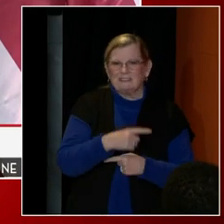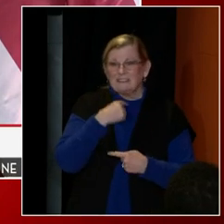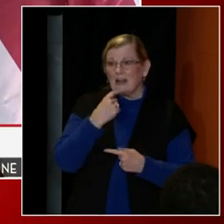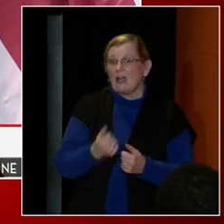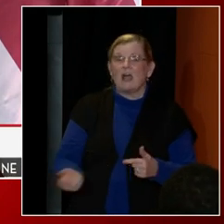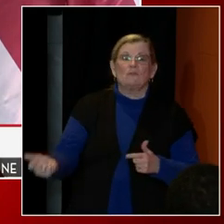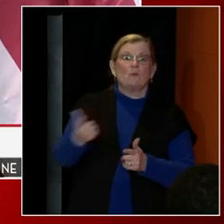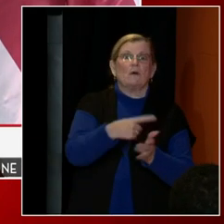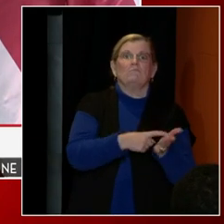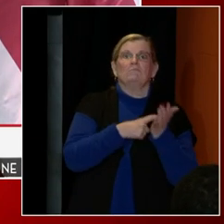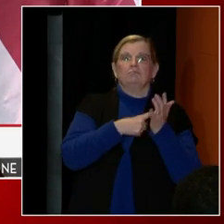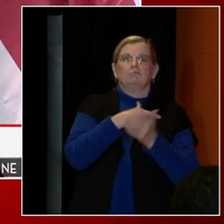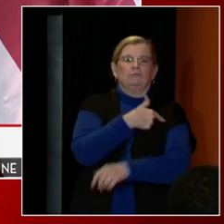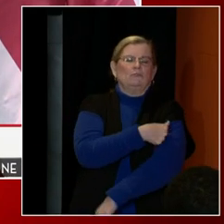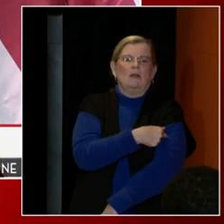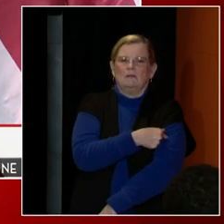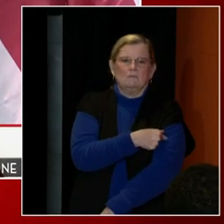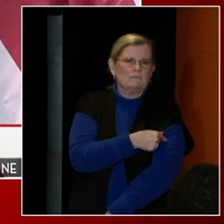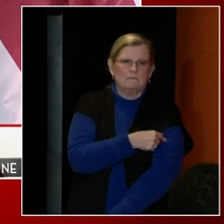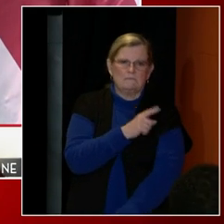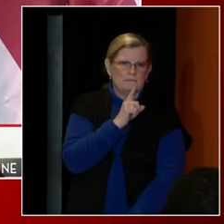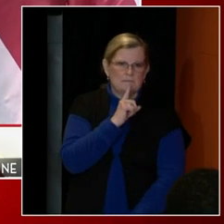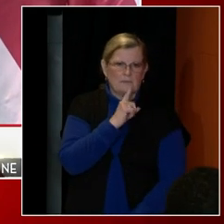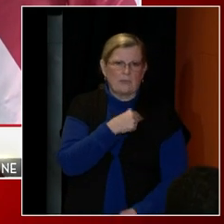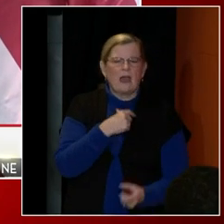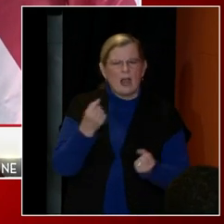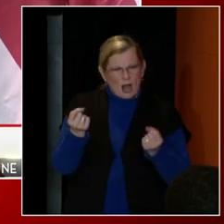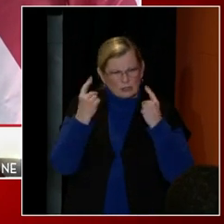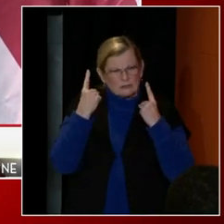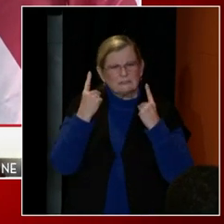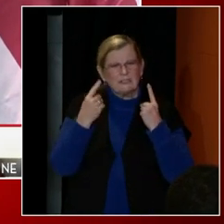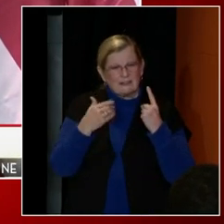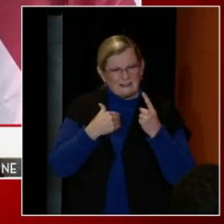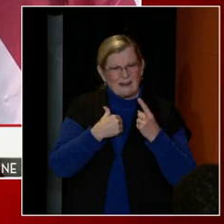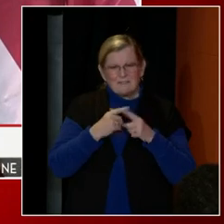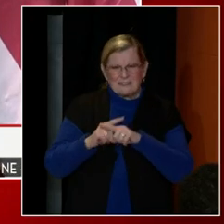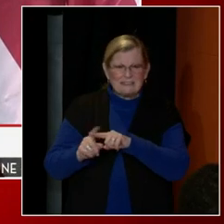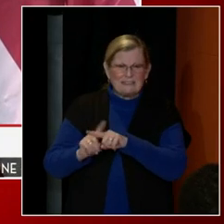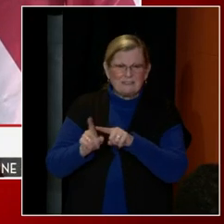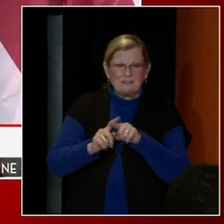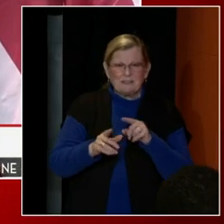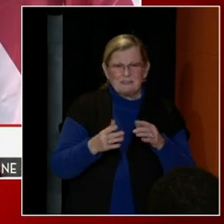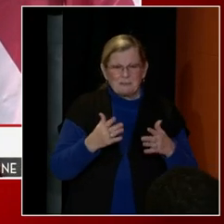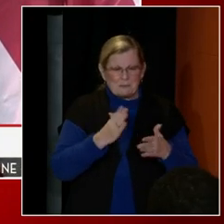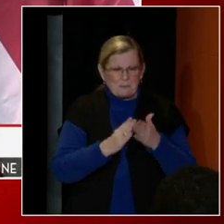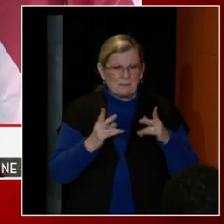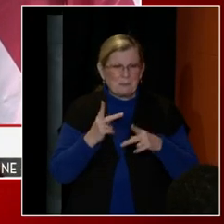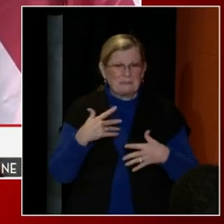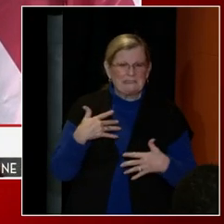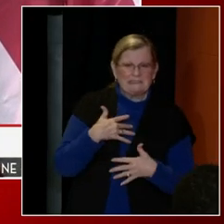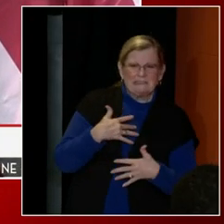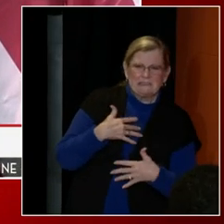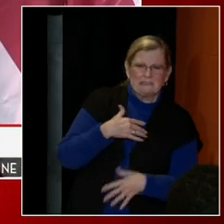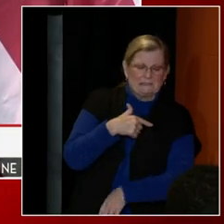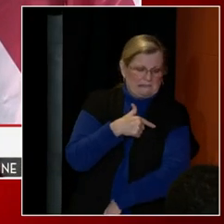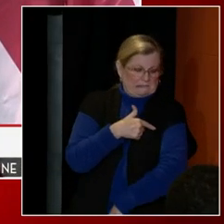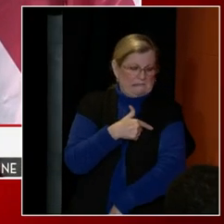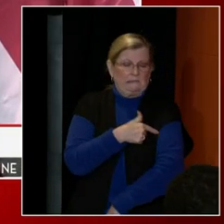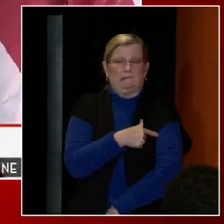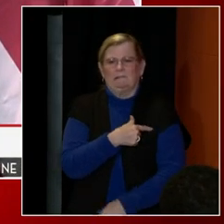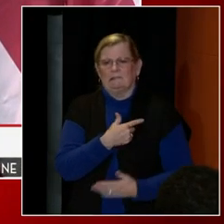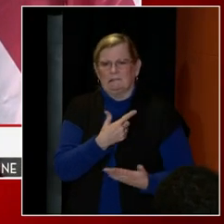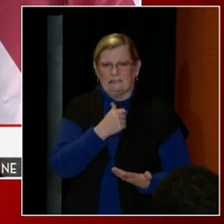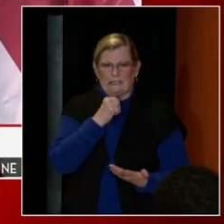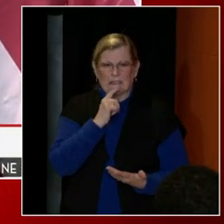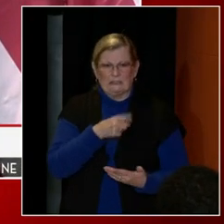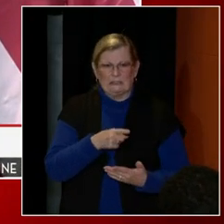vaccination. I understand there's a lot of apprehension, especially when it comes to my community